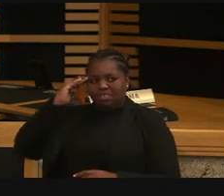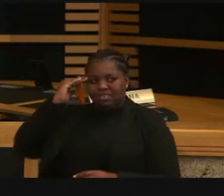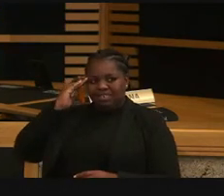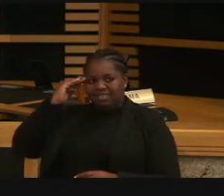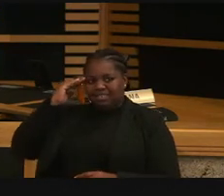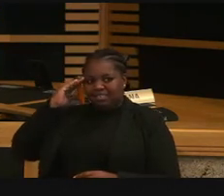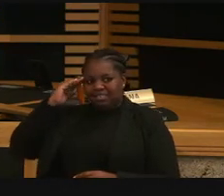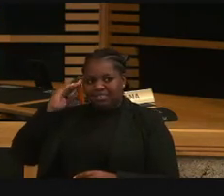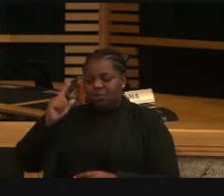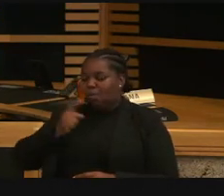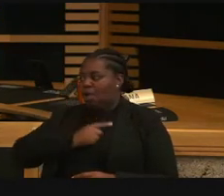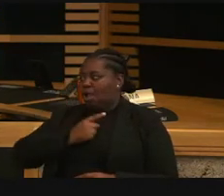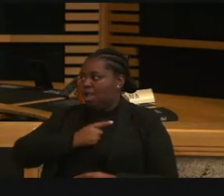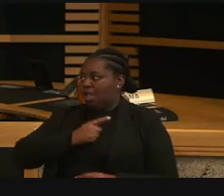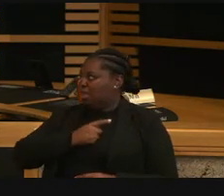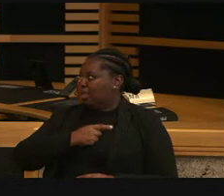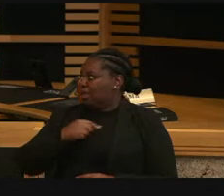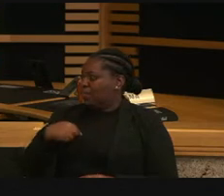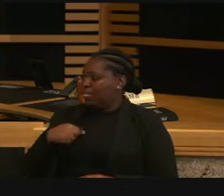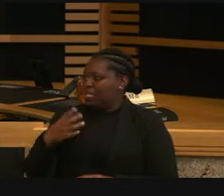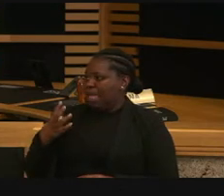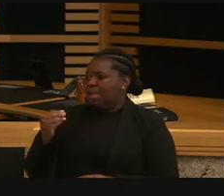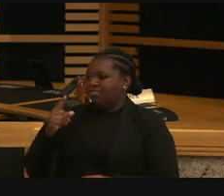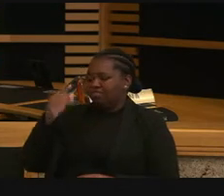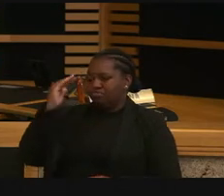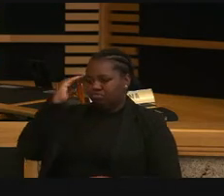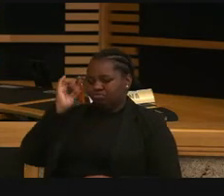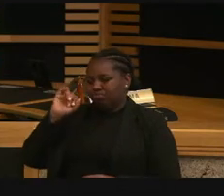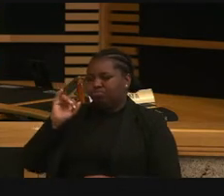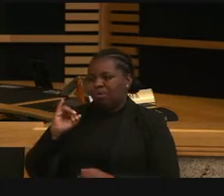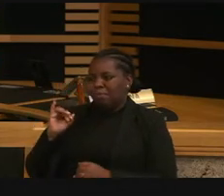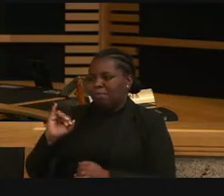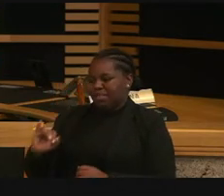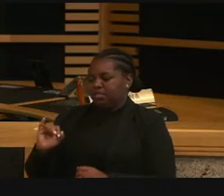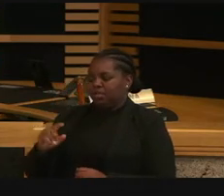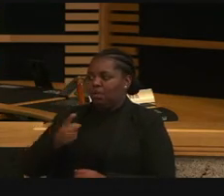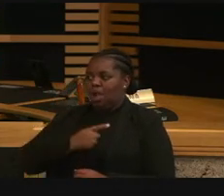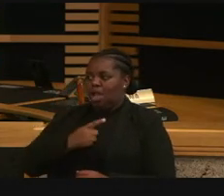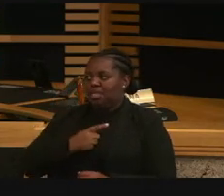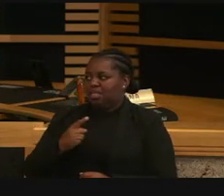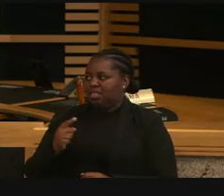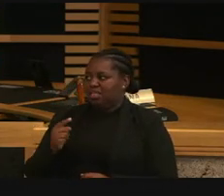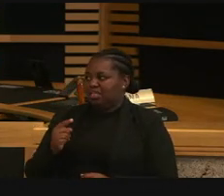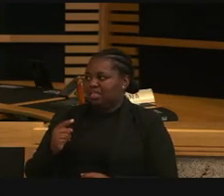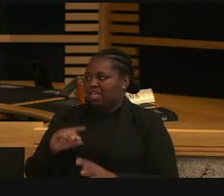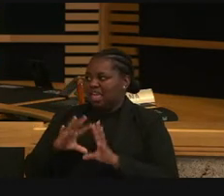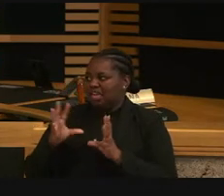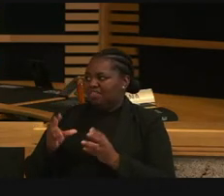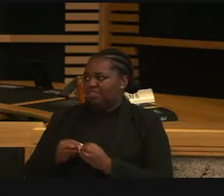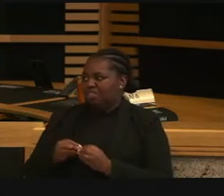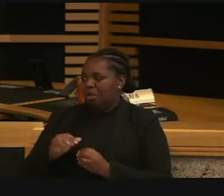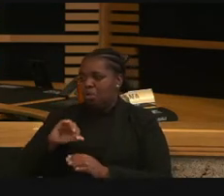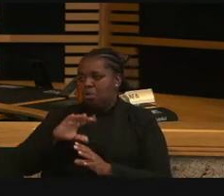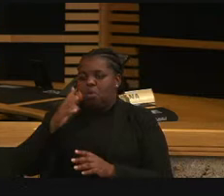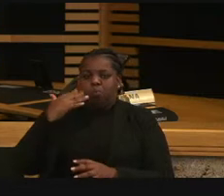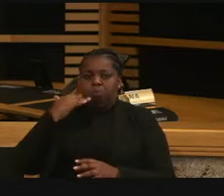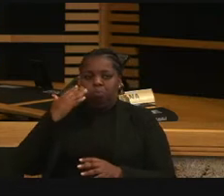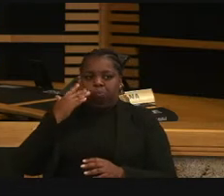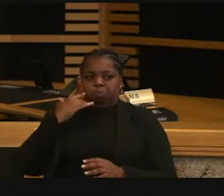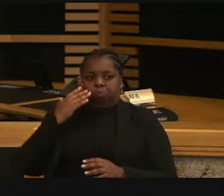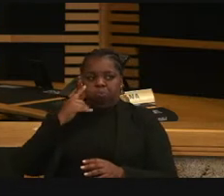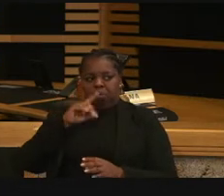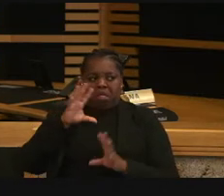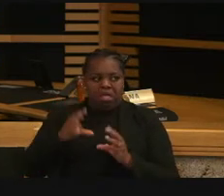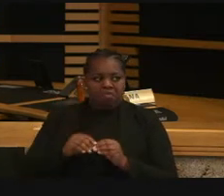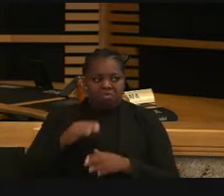You see? Because you've got what you call the grasshopper mentality. That means as if into a punch of a band of amhlophe, it is yona